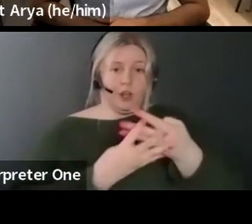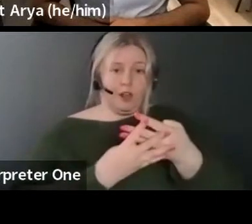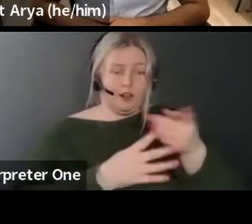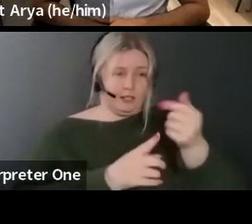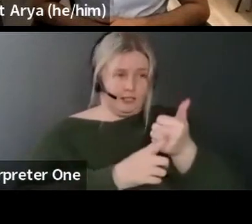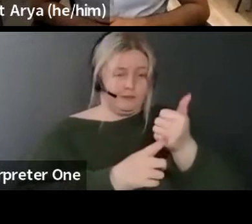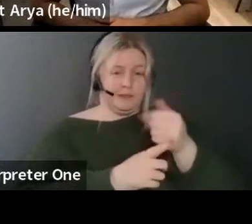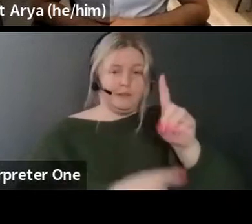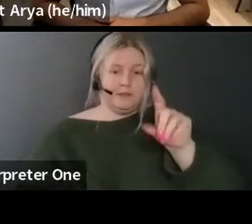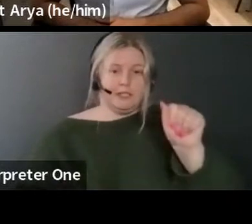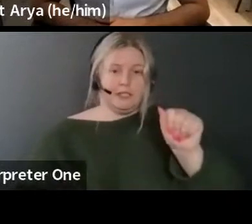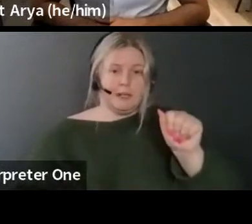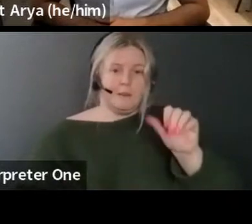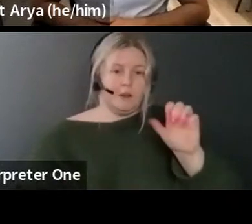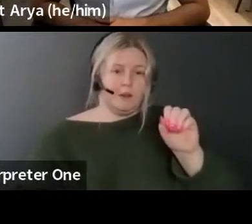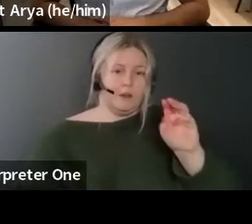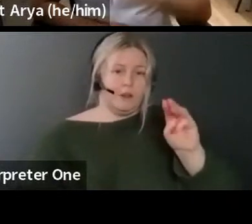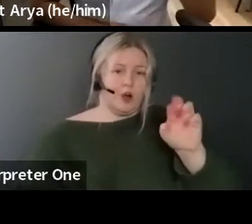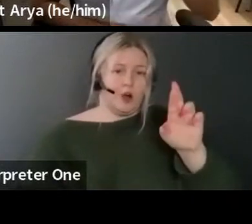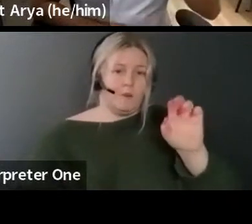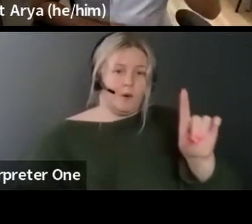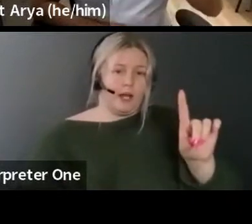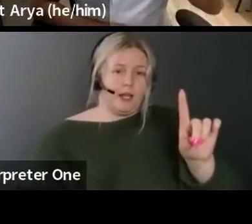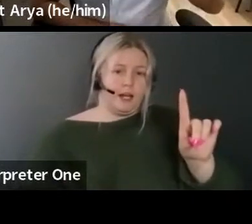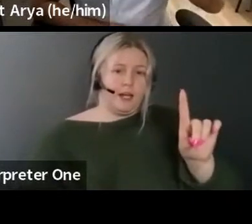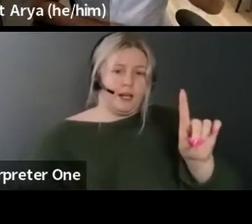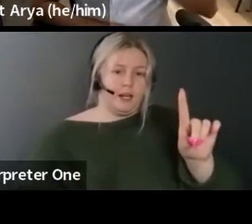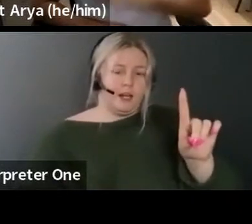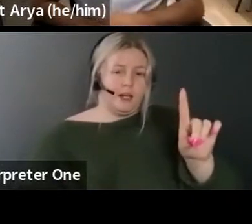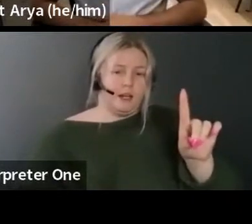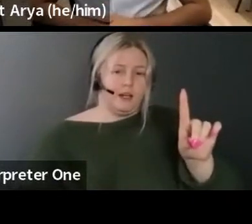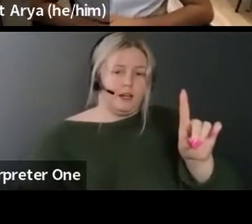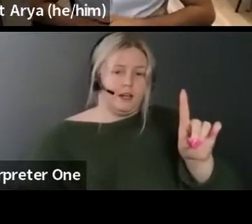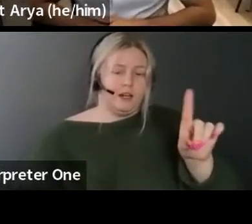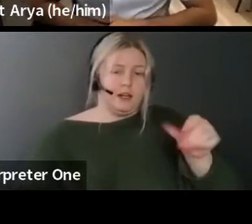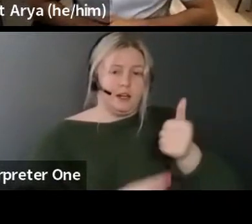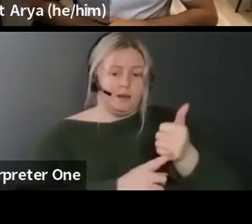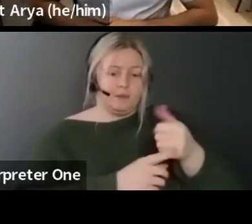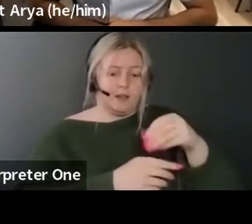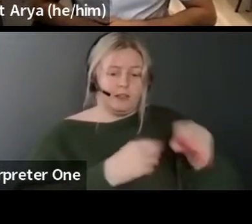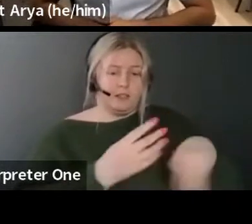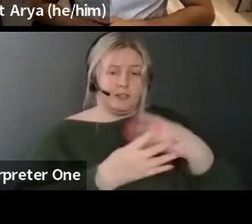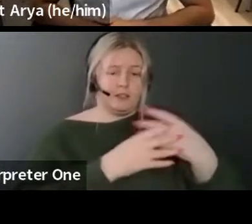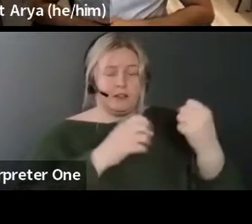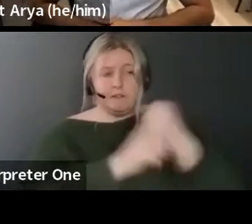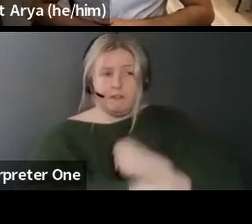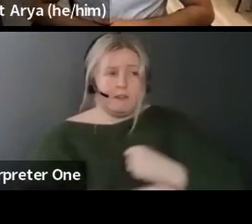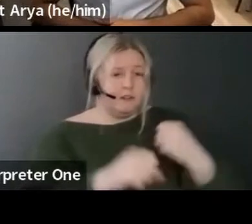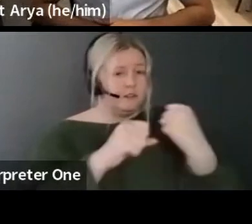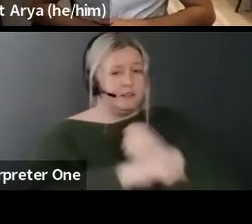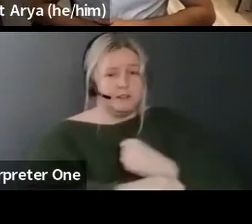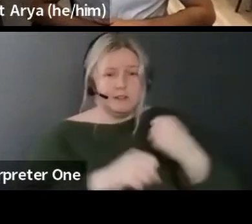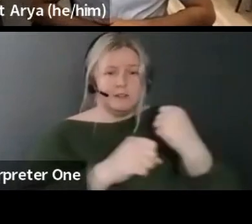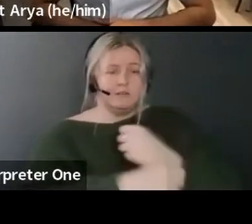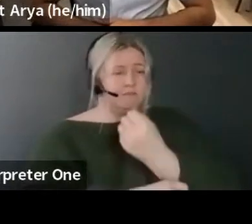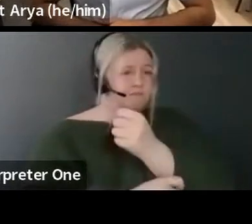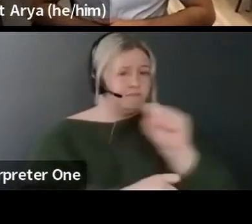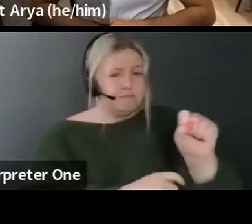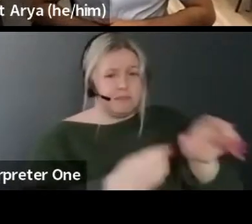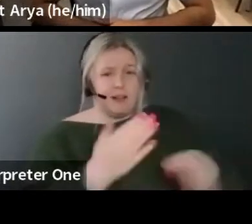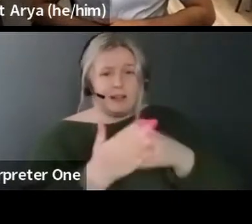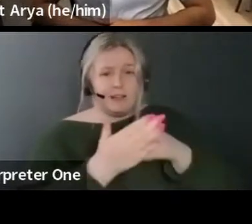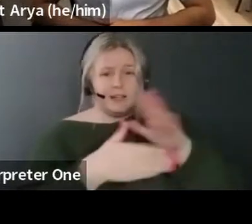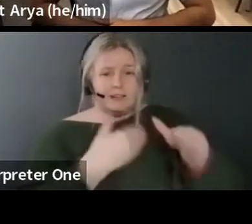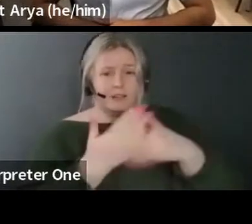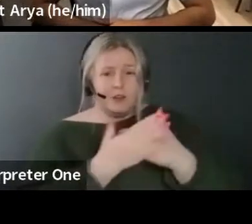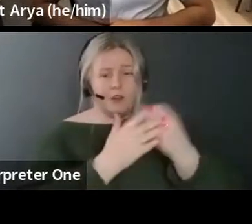disabled comrade who was like fighting very like hard inside, against all the violence that he faced at the hand